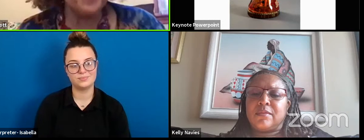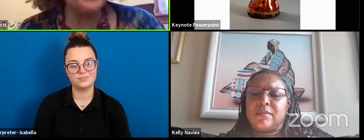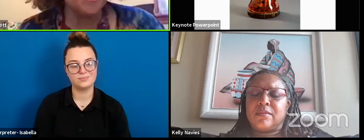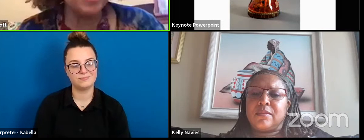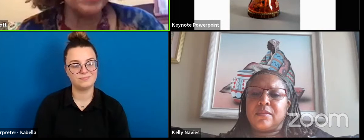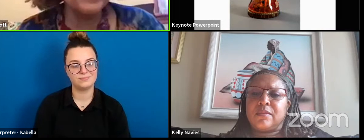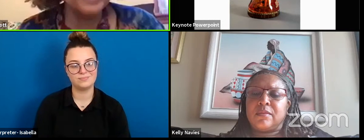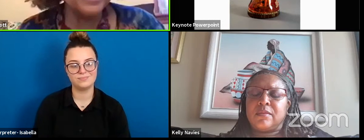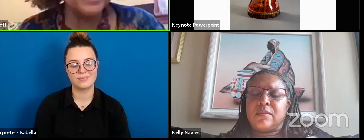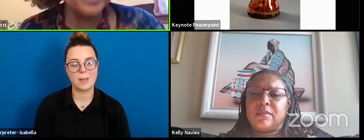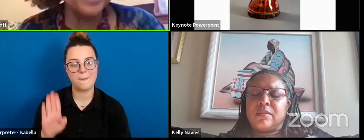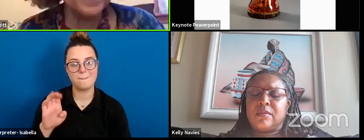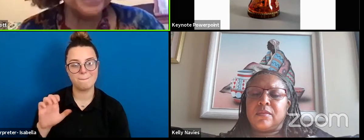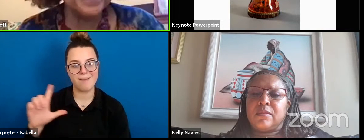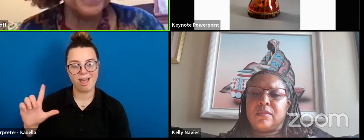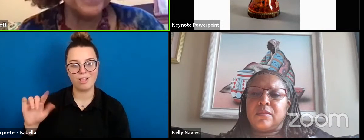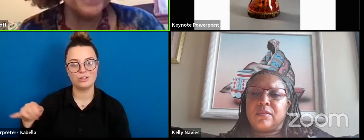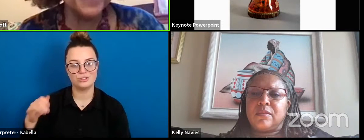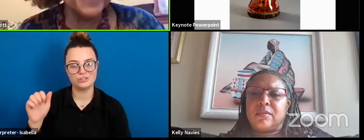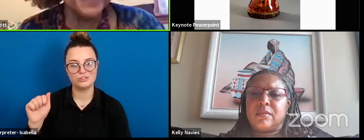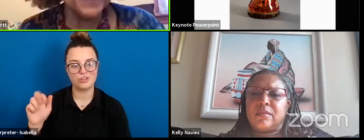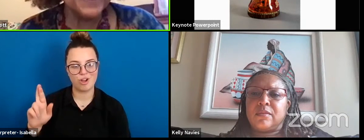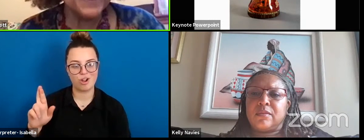A bell jar.